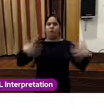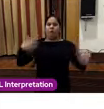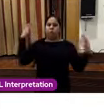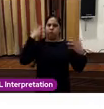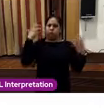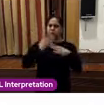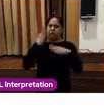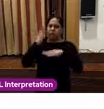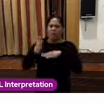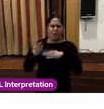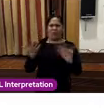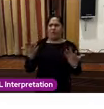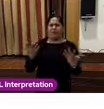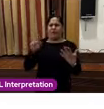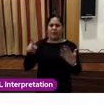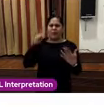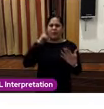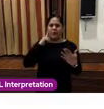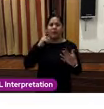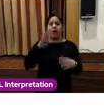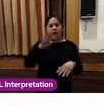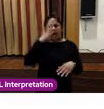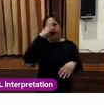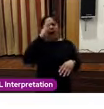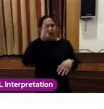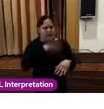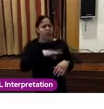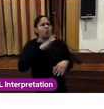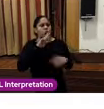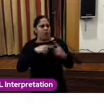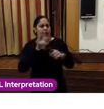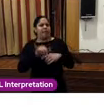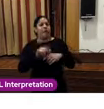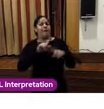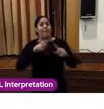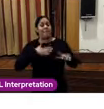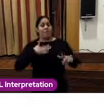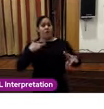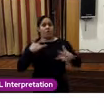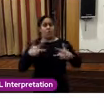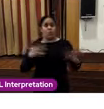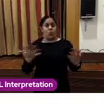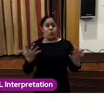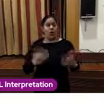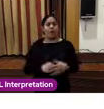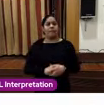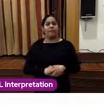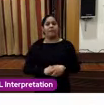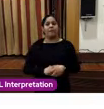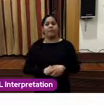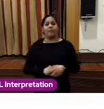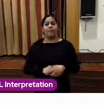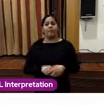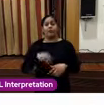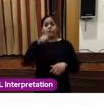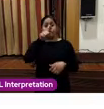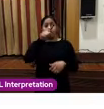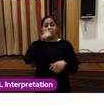I'm not coming out like in, you know, in opposition. But here's what my concern is that you shave off